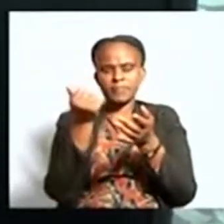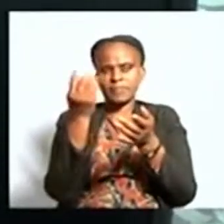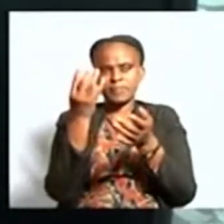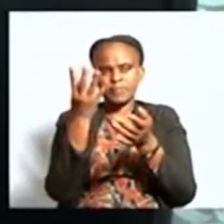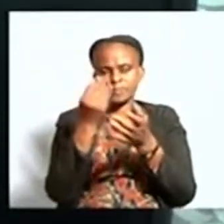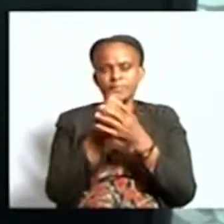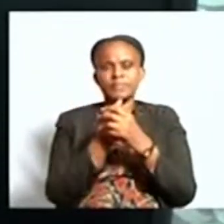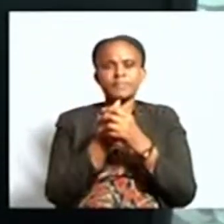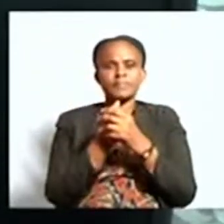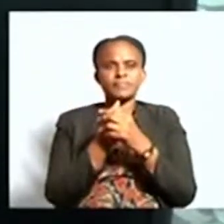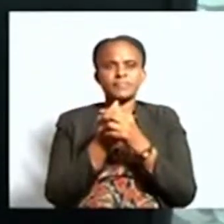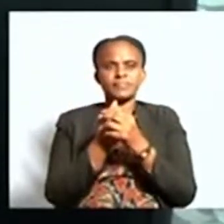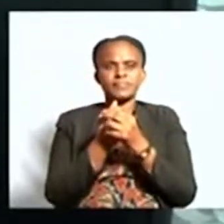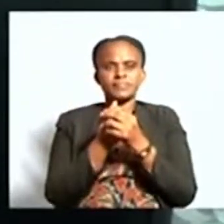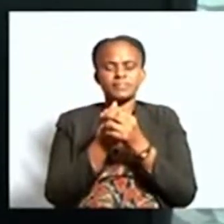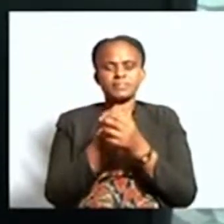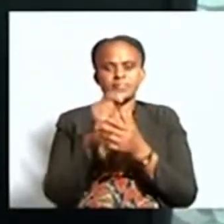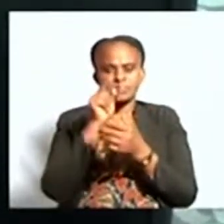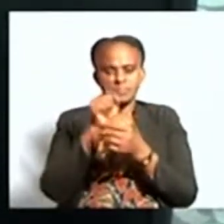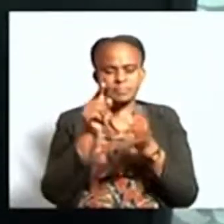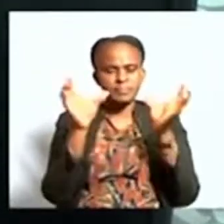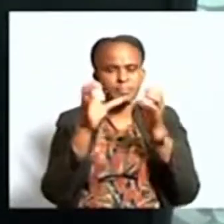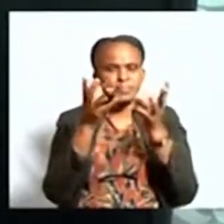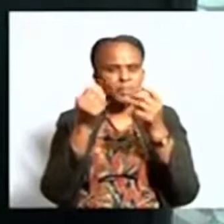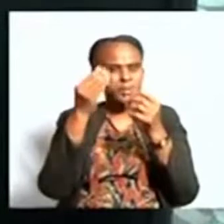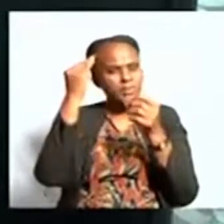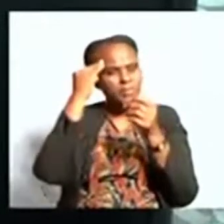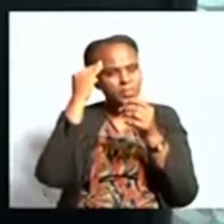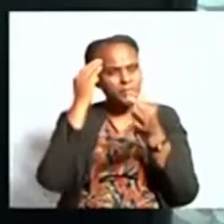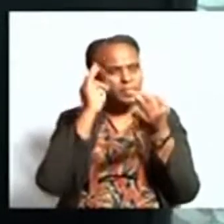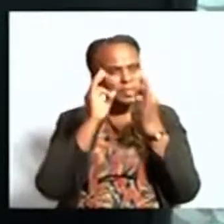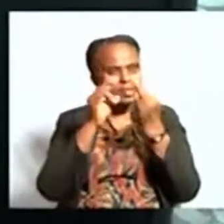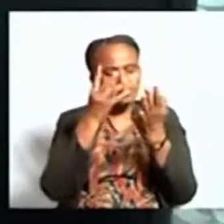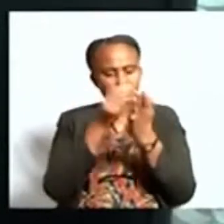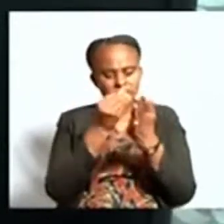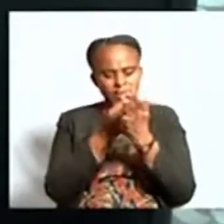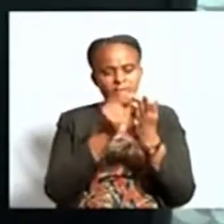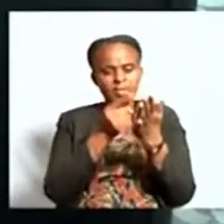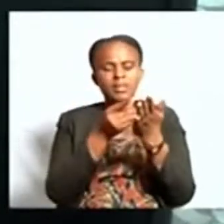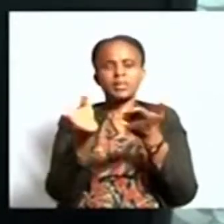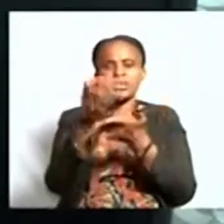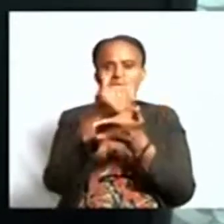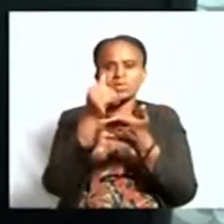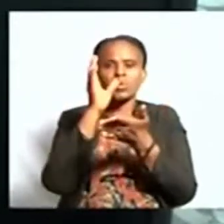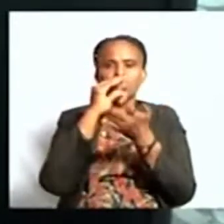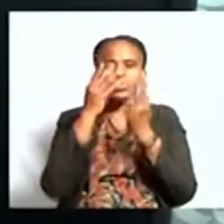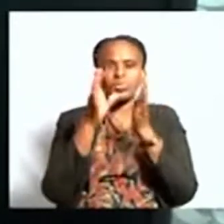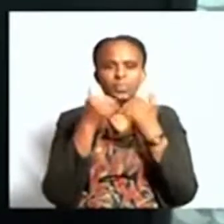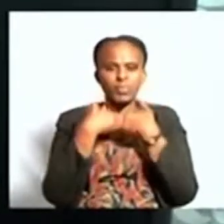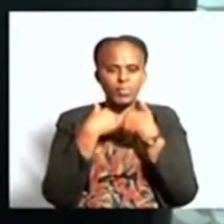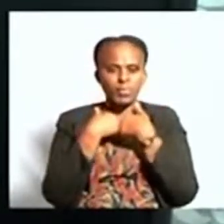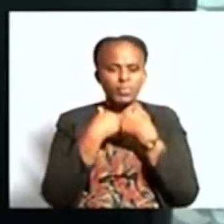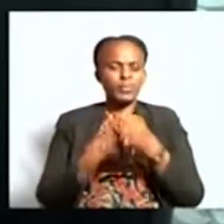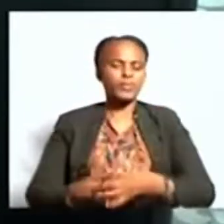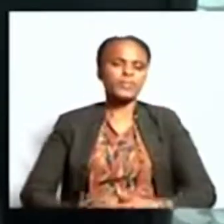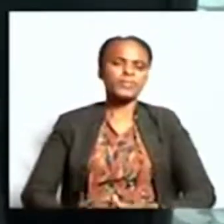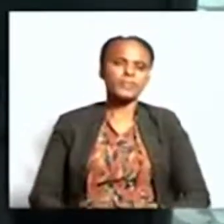78,514. This committee would like to know if this money has been recovered.